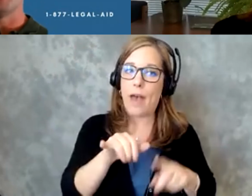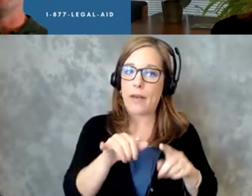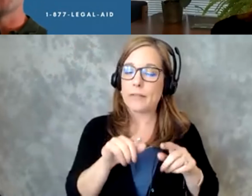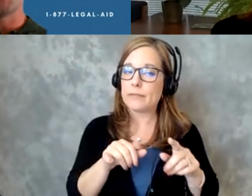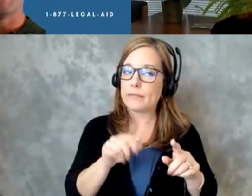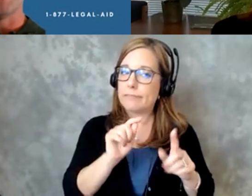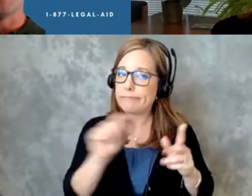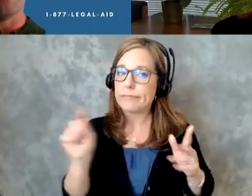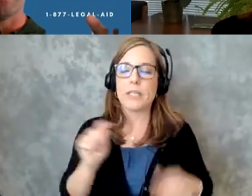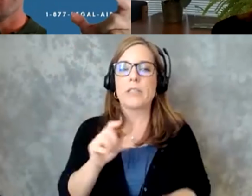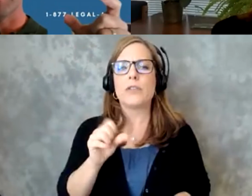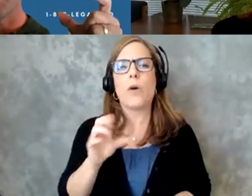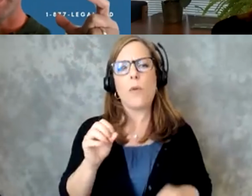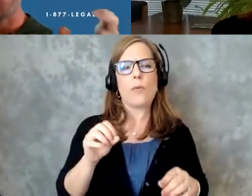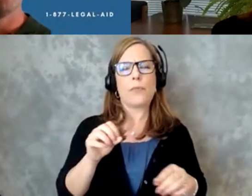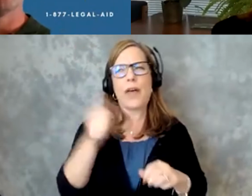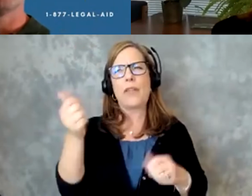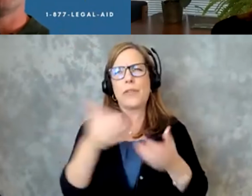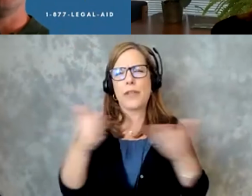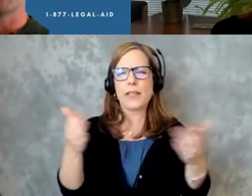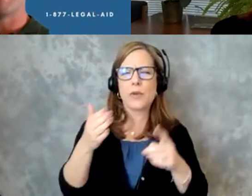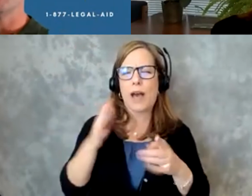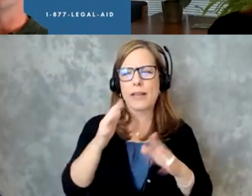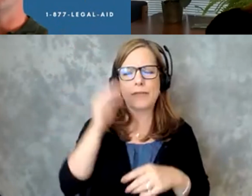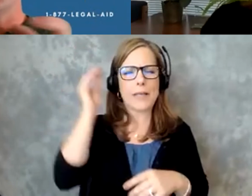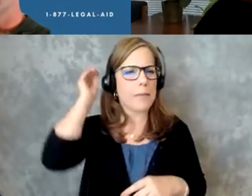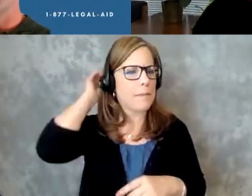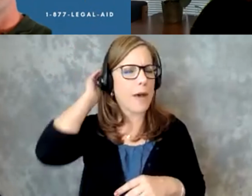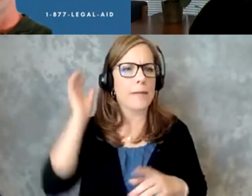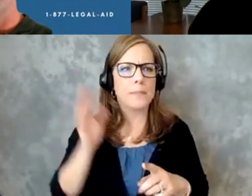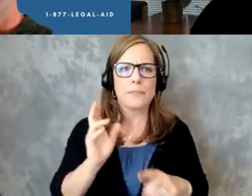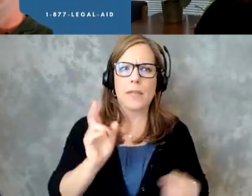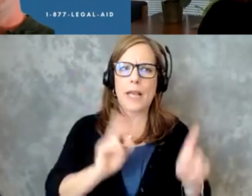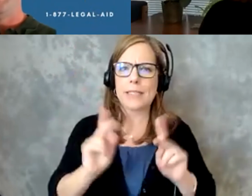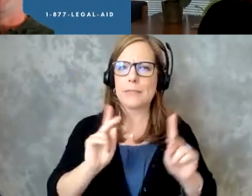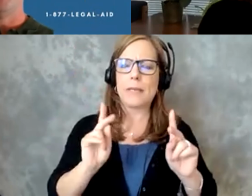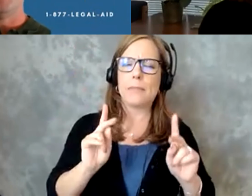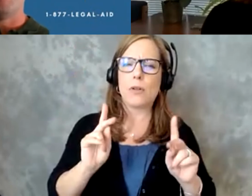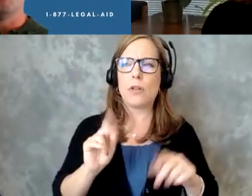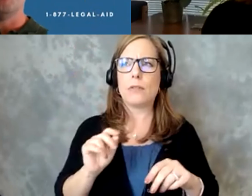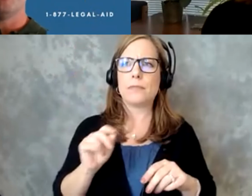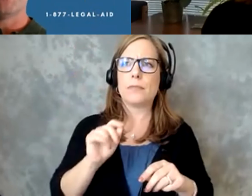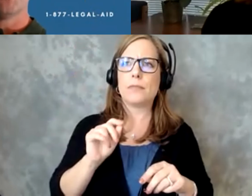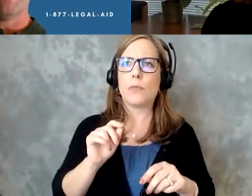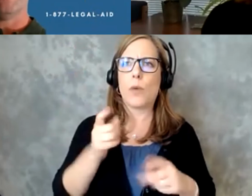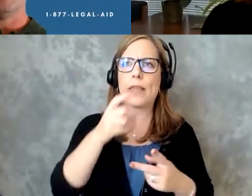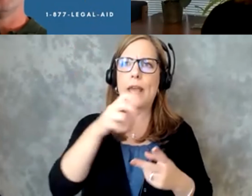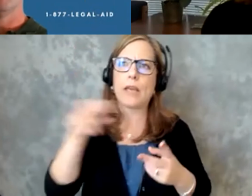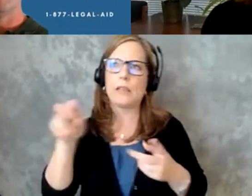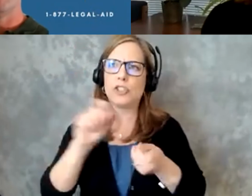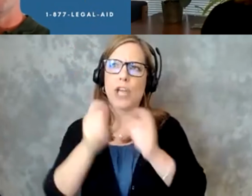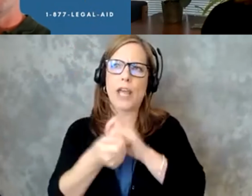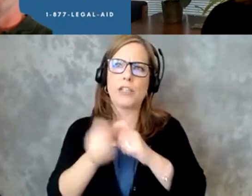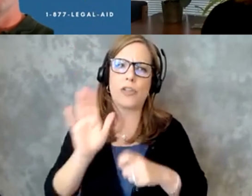as people change, another thing to kind of watch out for is people change their managed care enrollment, how they move